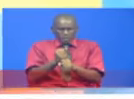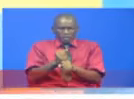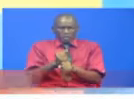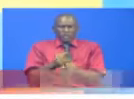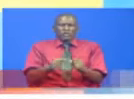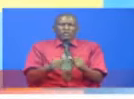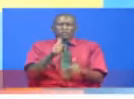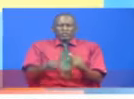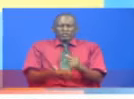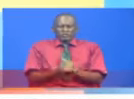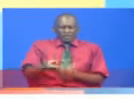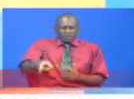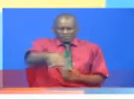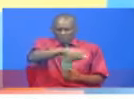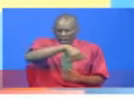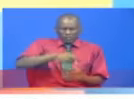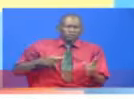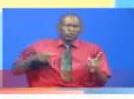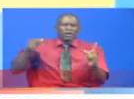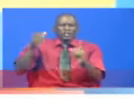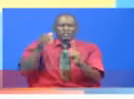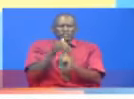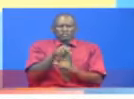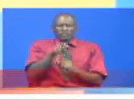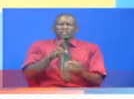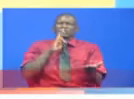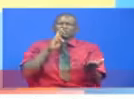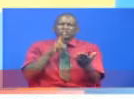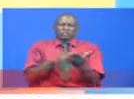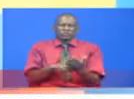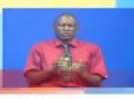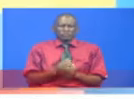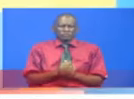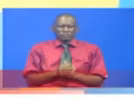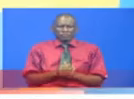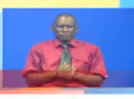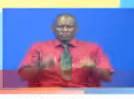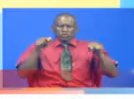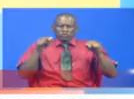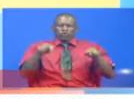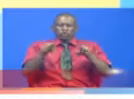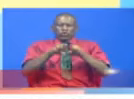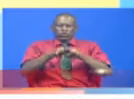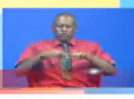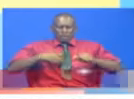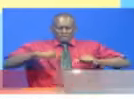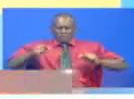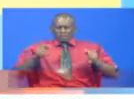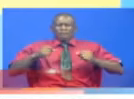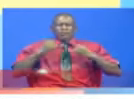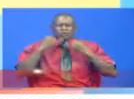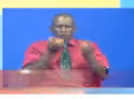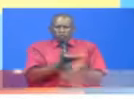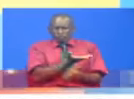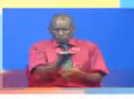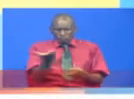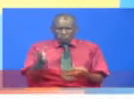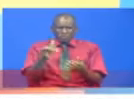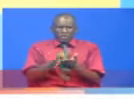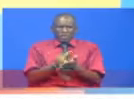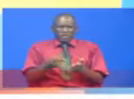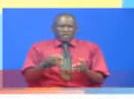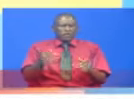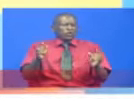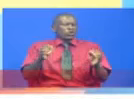has enabled us to achieve these results. Today, I'm also delighted to inform you that we have